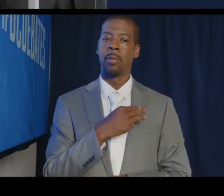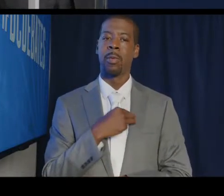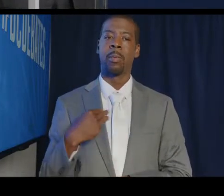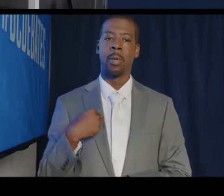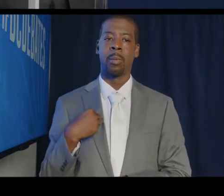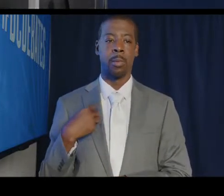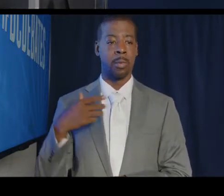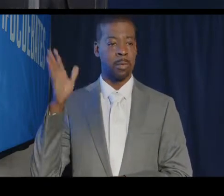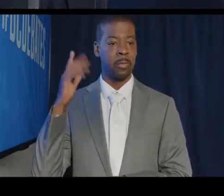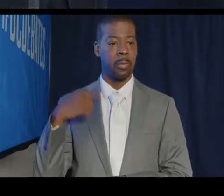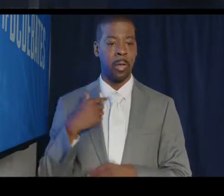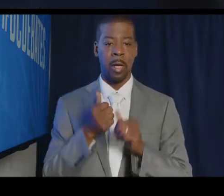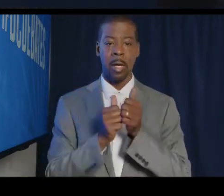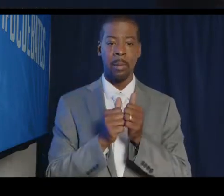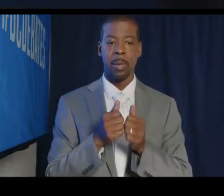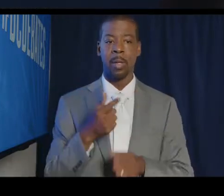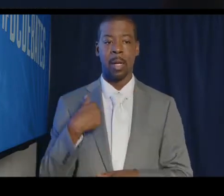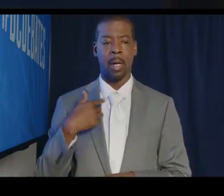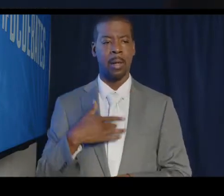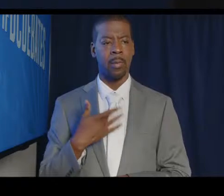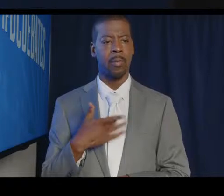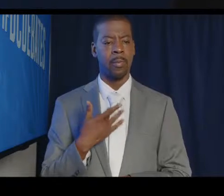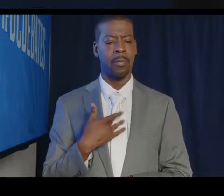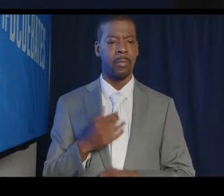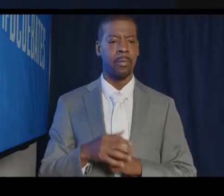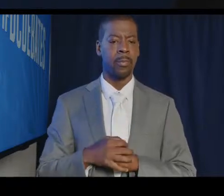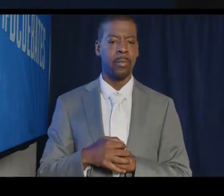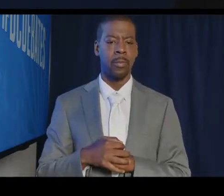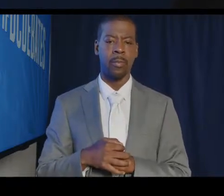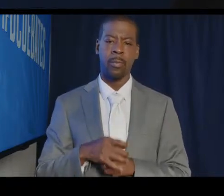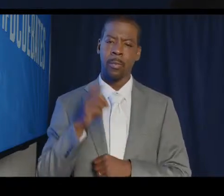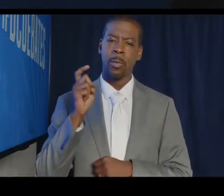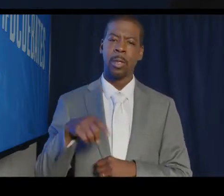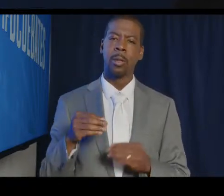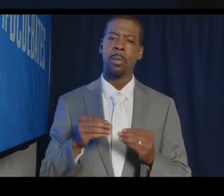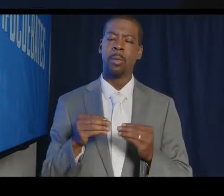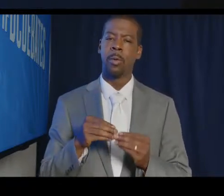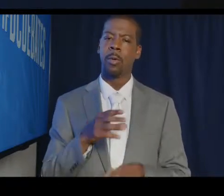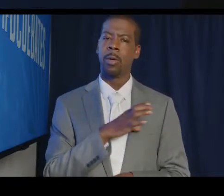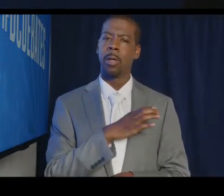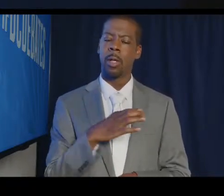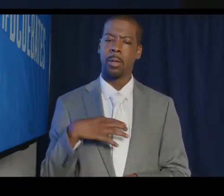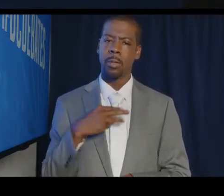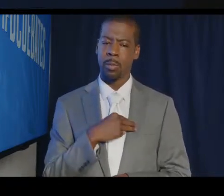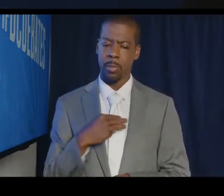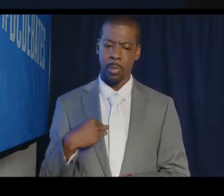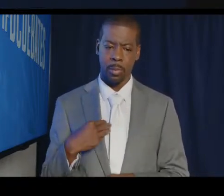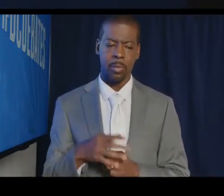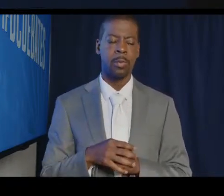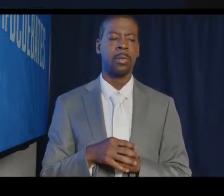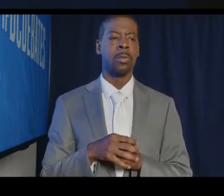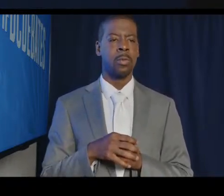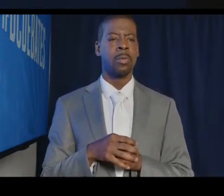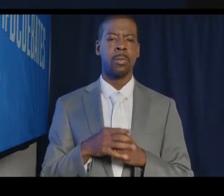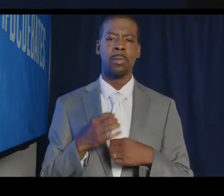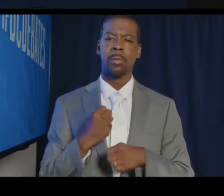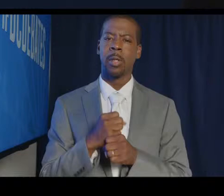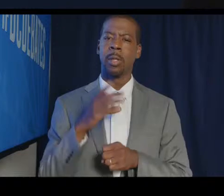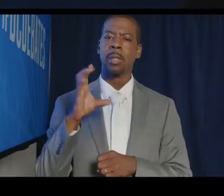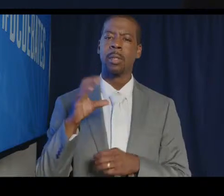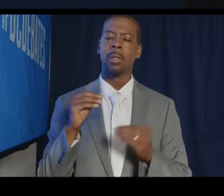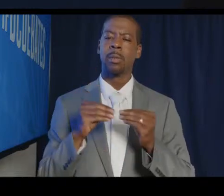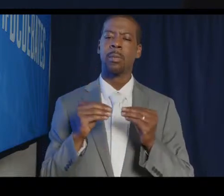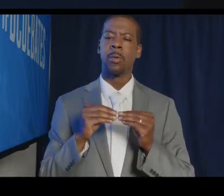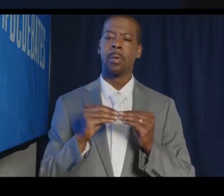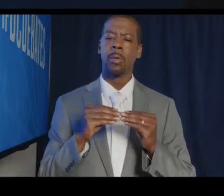ran 4 years ago because I felt as though we needed more council members who were focused on making DC more equitable.